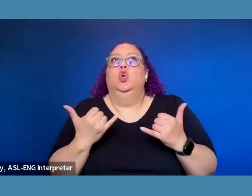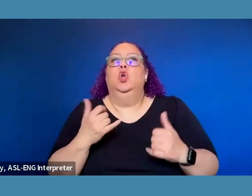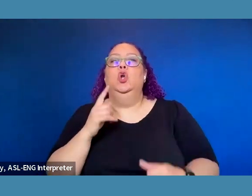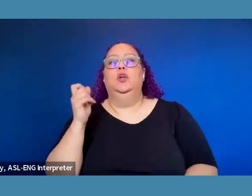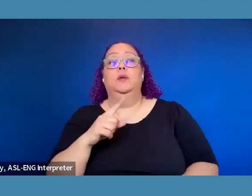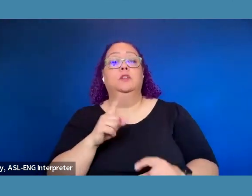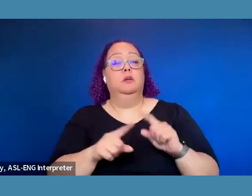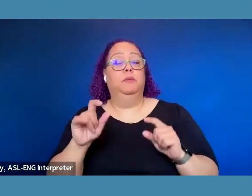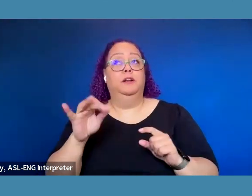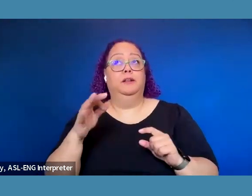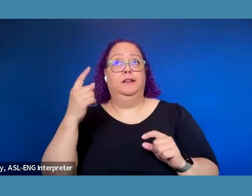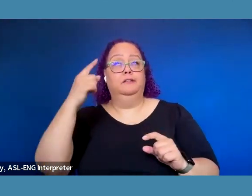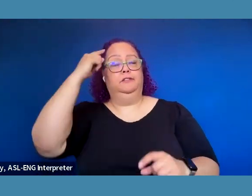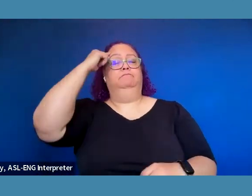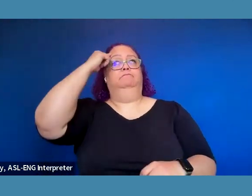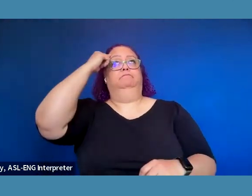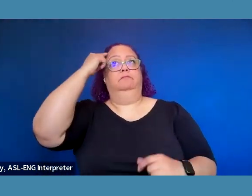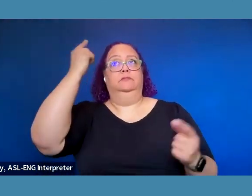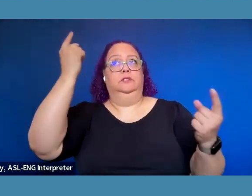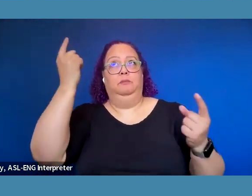you wanted to